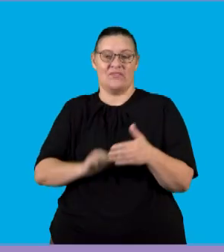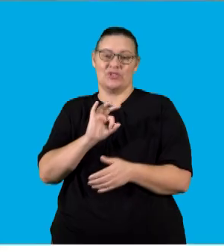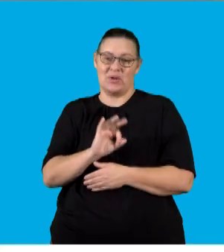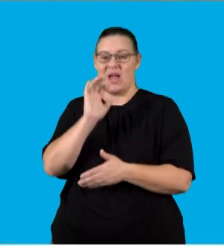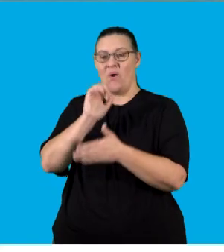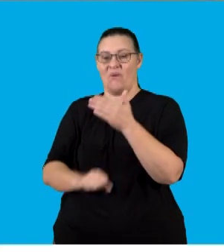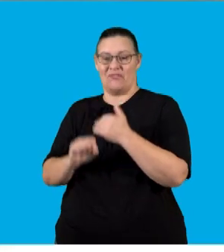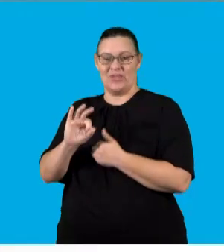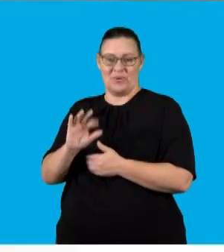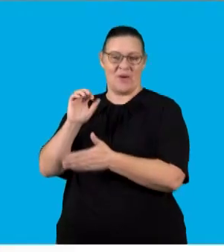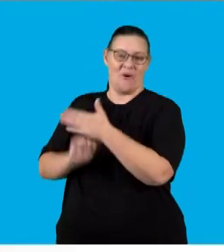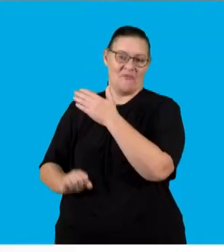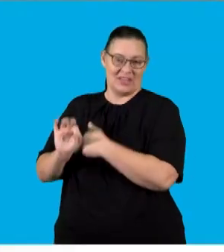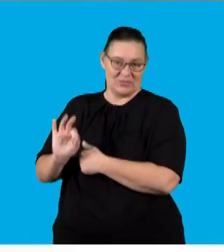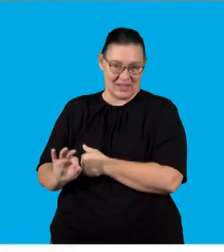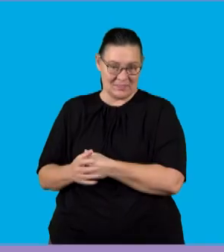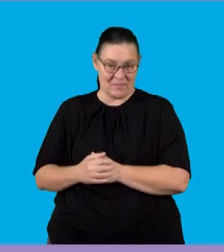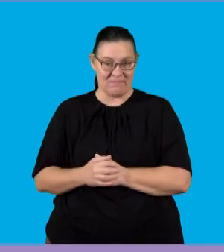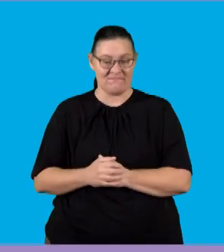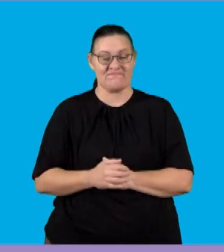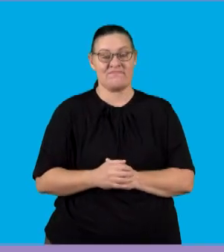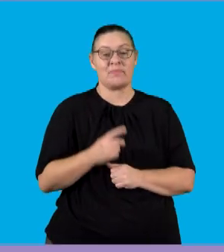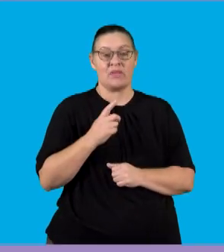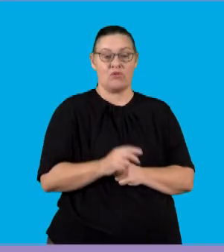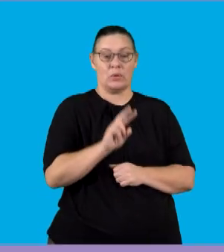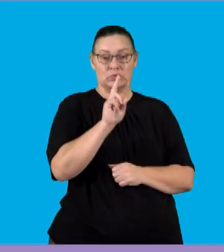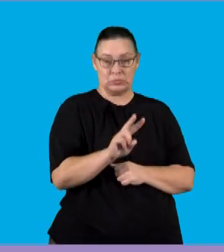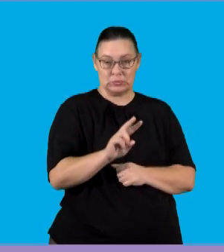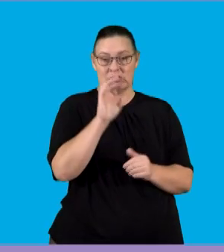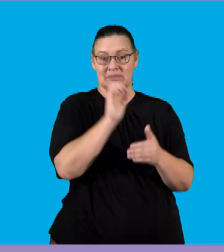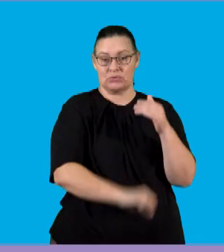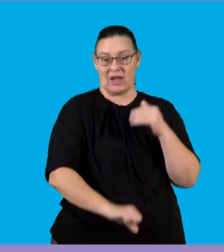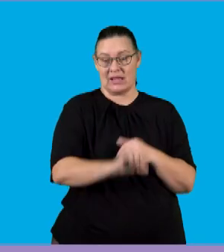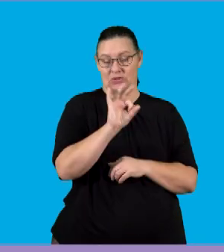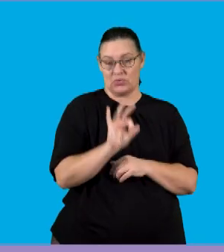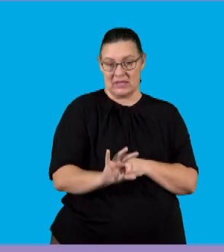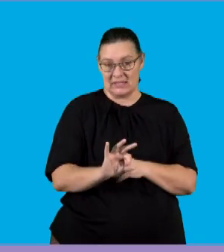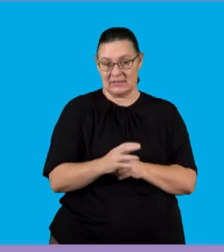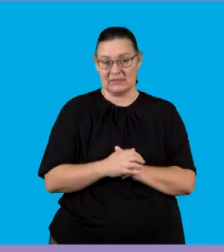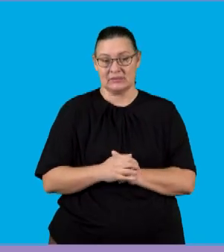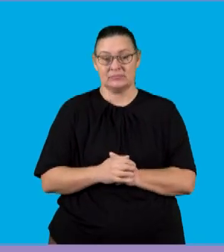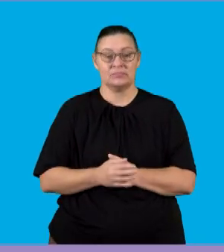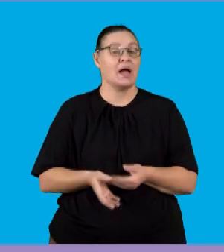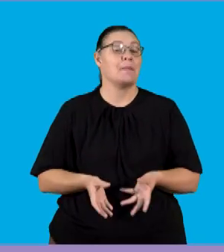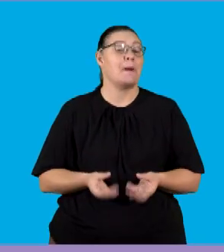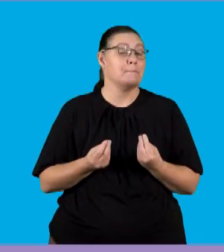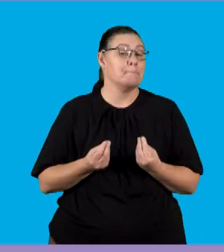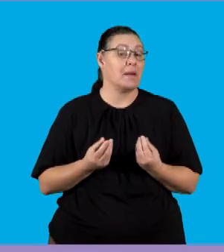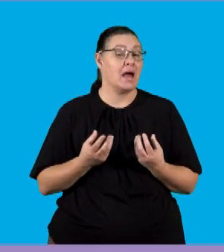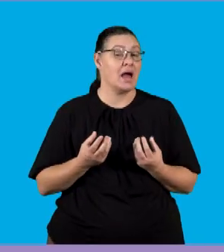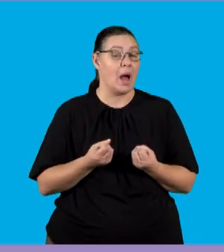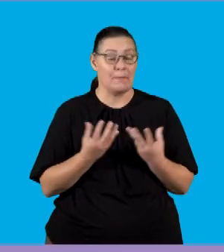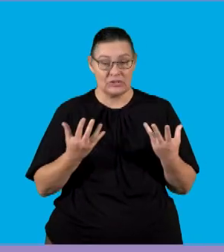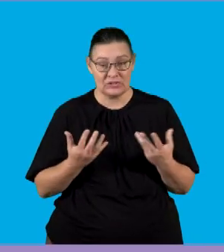to subtract 3 to get to the next one. So from 2, we are going to subtract 3. And where does that place